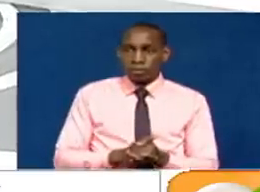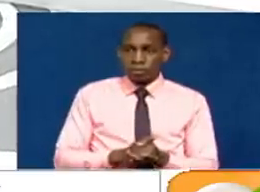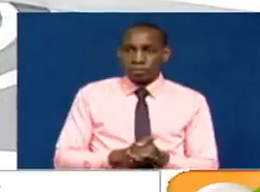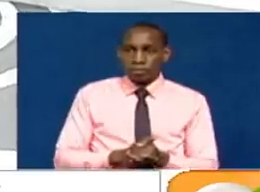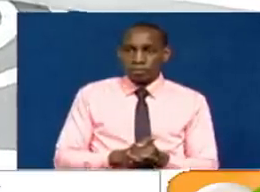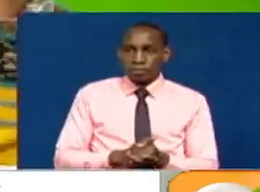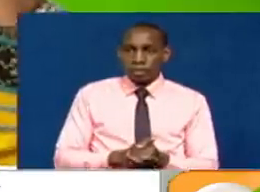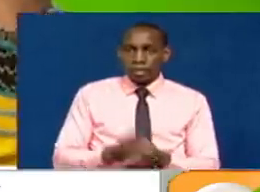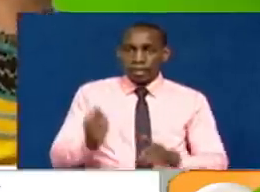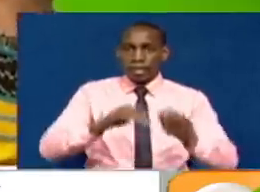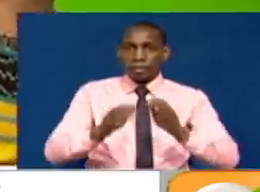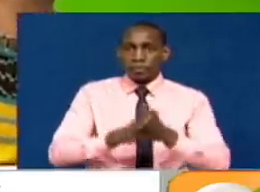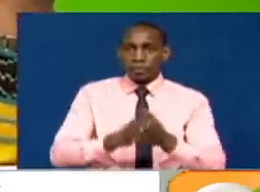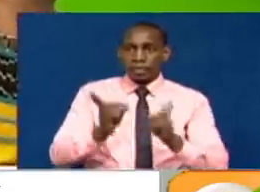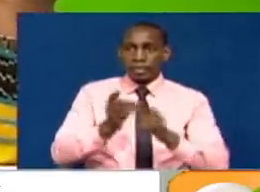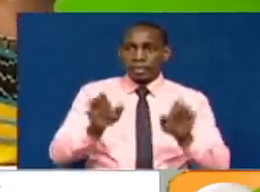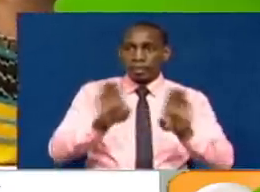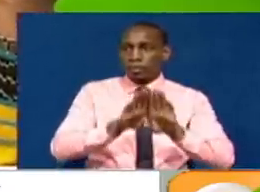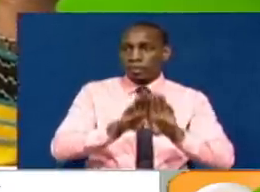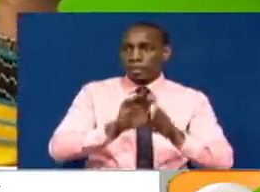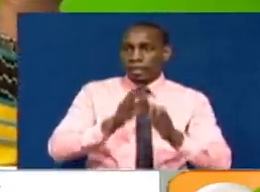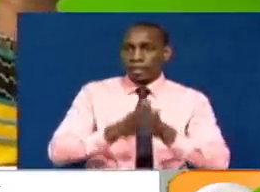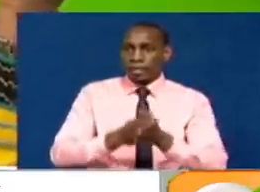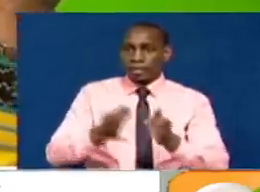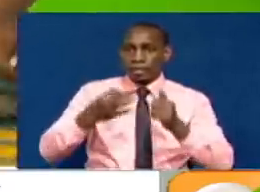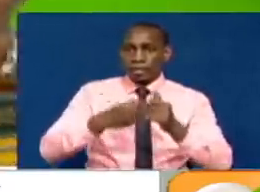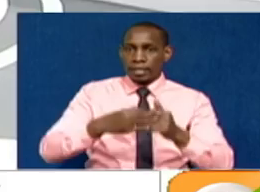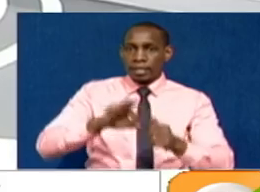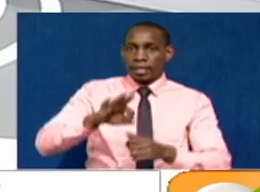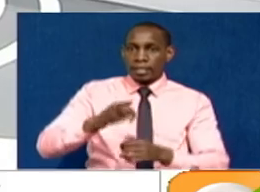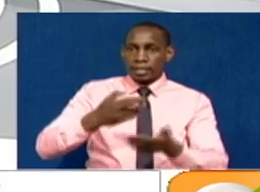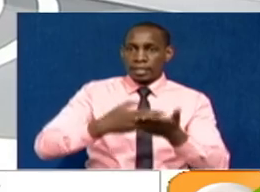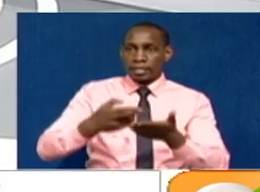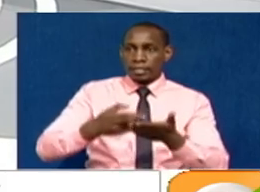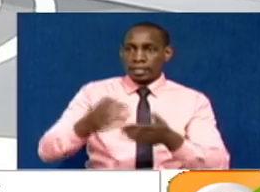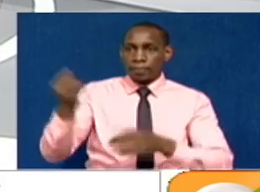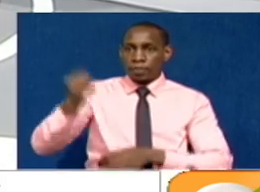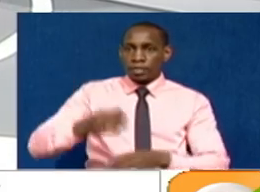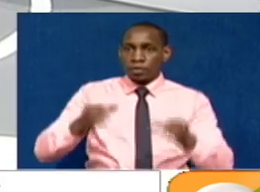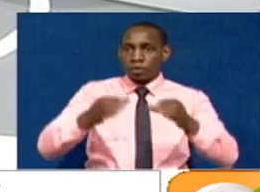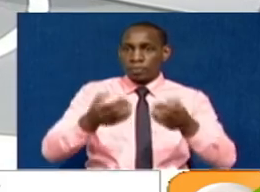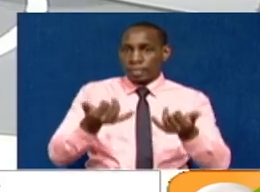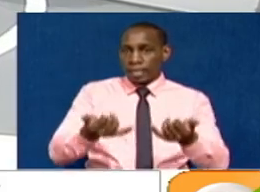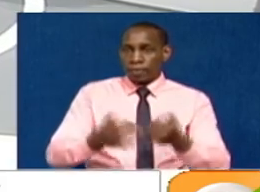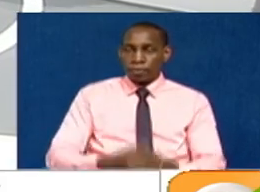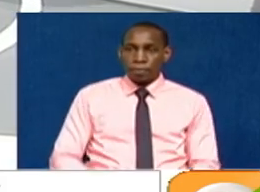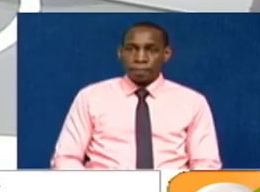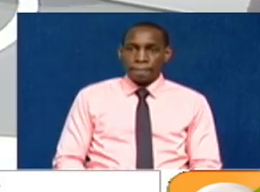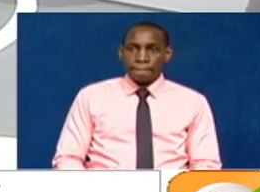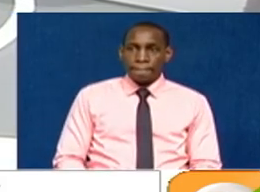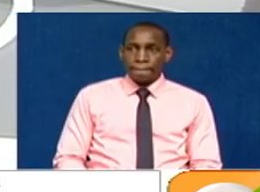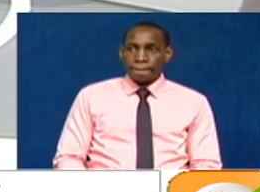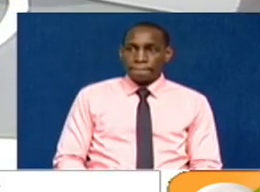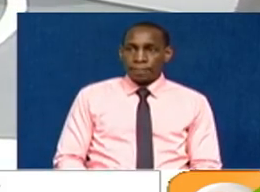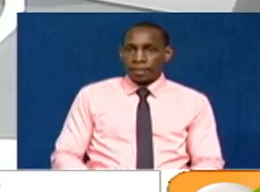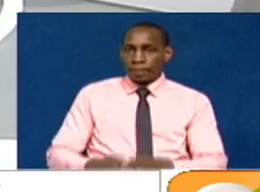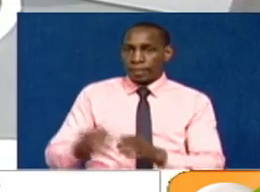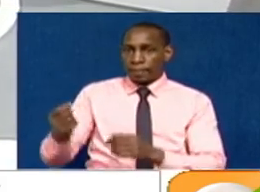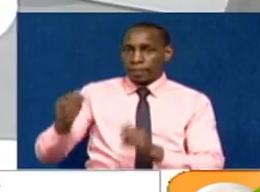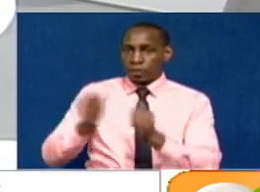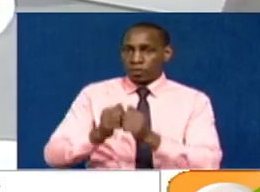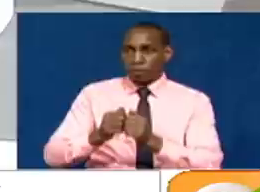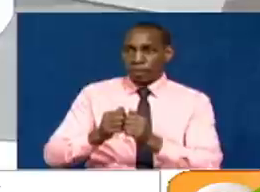party for this election. What was the number, Gashuri, if you can remember? The about 83 registered political parties. 83. And yeah, but also 18th of October, that's when the last